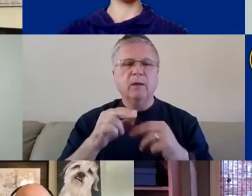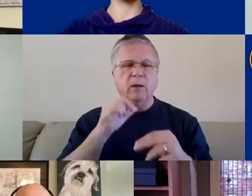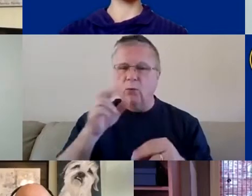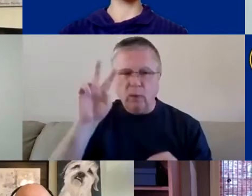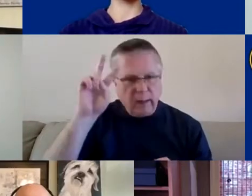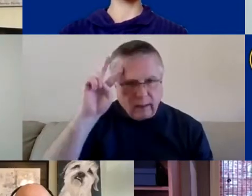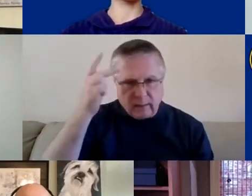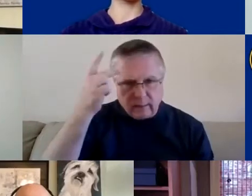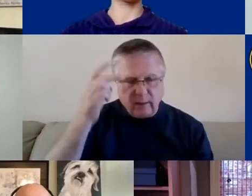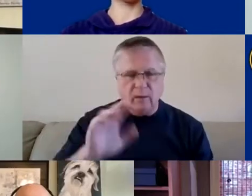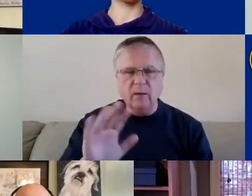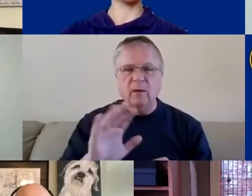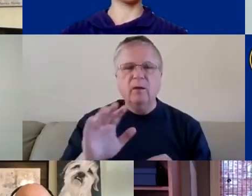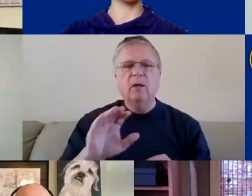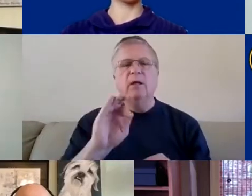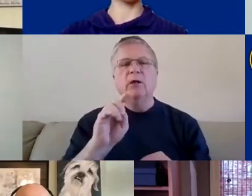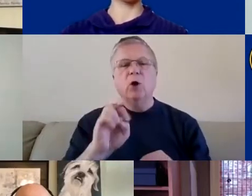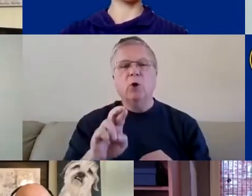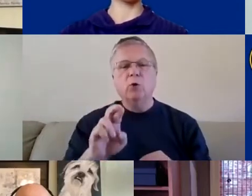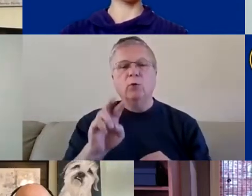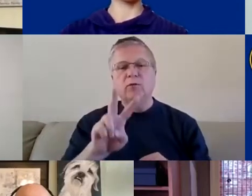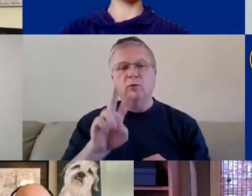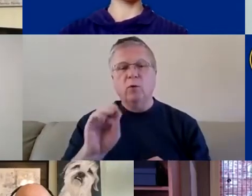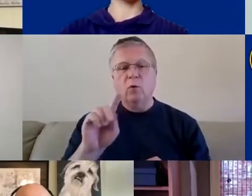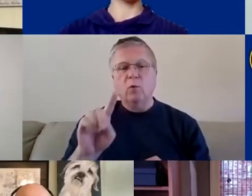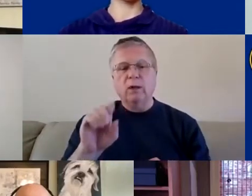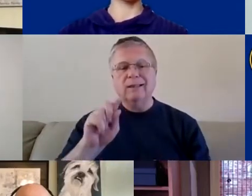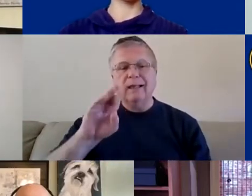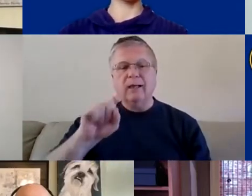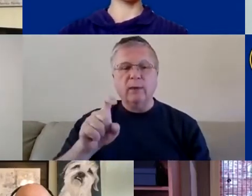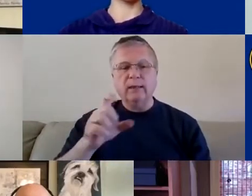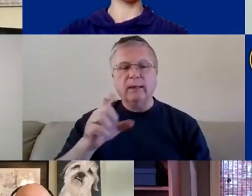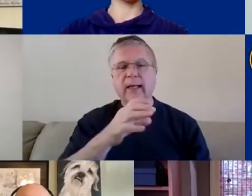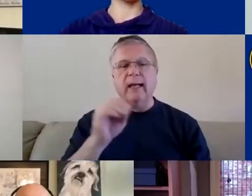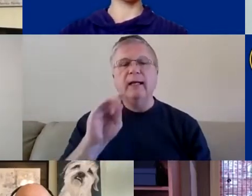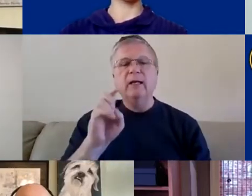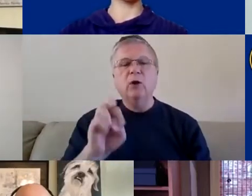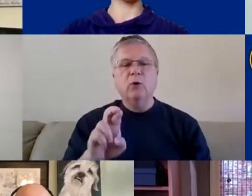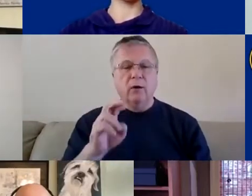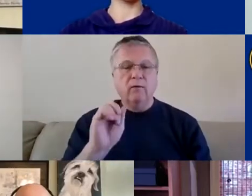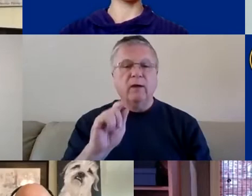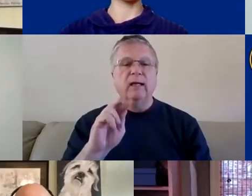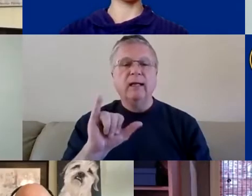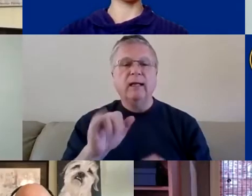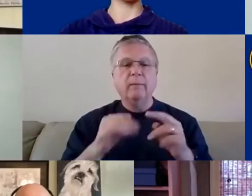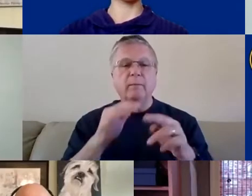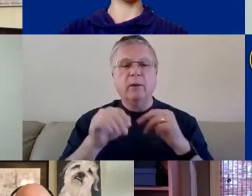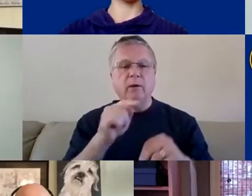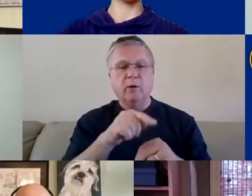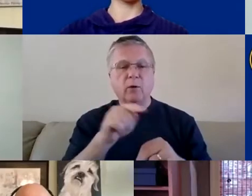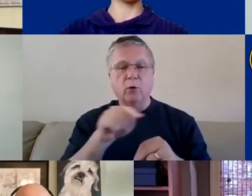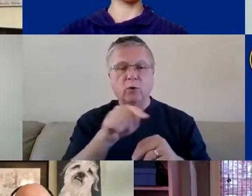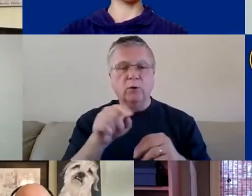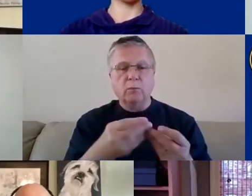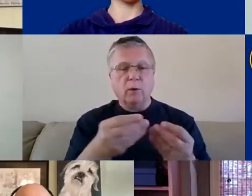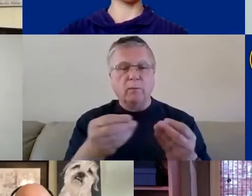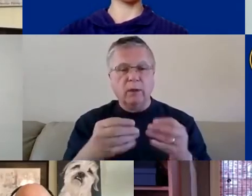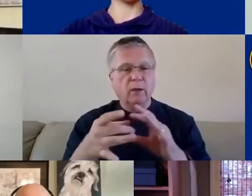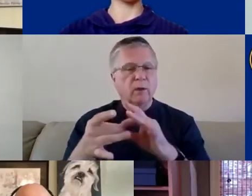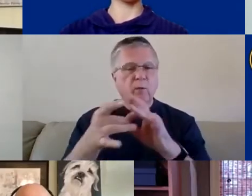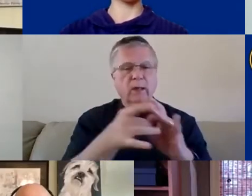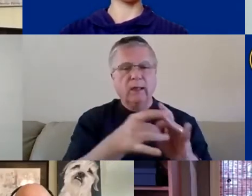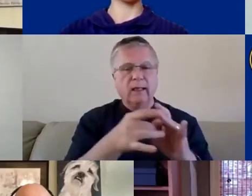misunderstanding. The owner of 201 Stanwick Street and the owner of the Allegheny Building, the property in question, are related